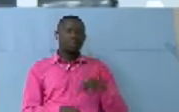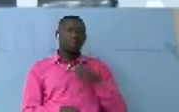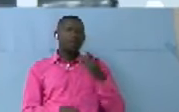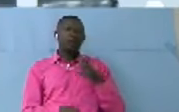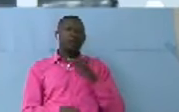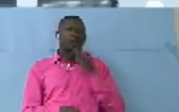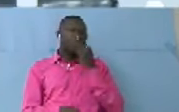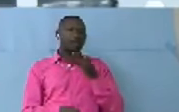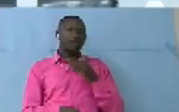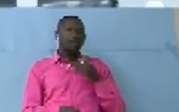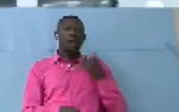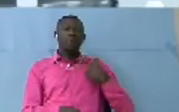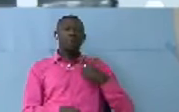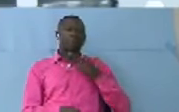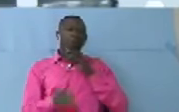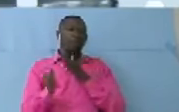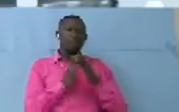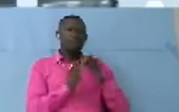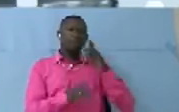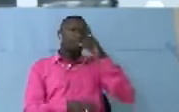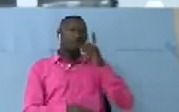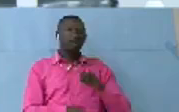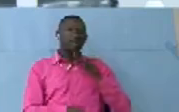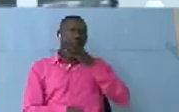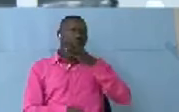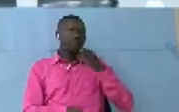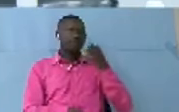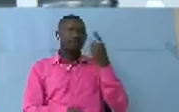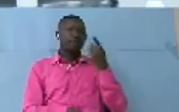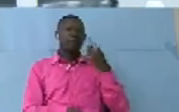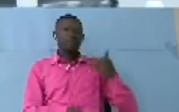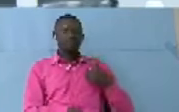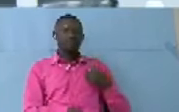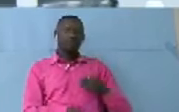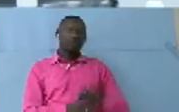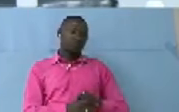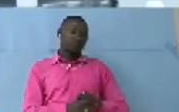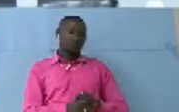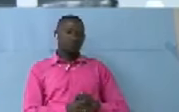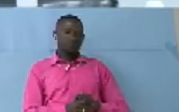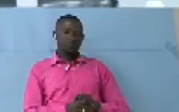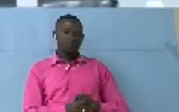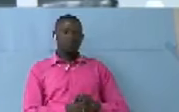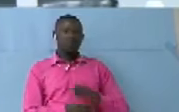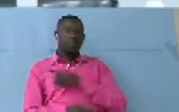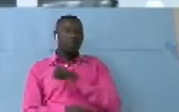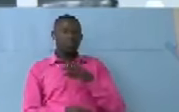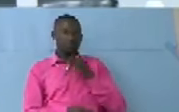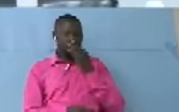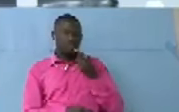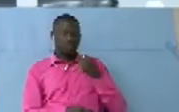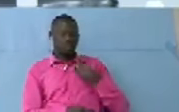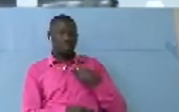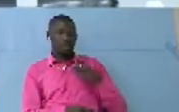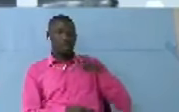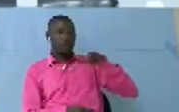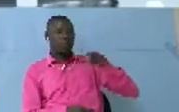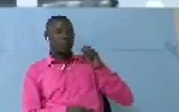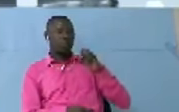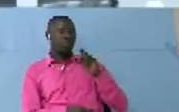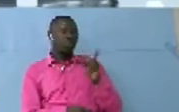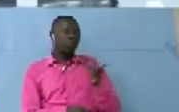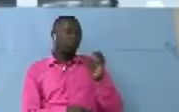these people. So Ikonya Kunawa Njai, Kabina Narajangakun, Banko Dinkin, Lete Abiati Tonga. They said to me that Momodou,